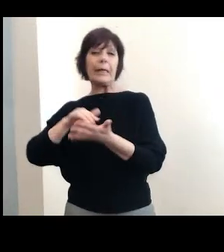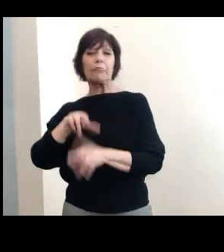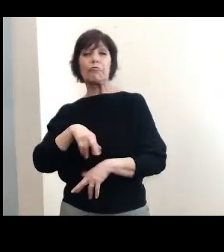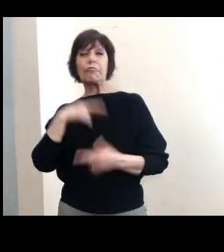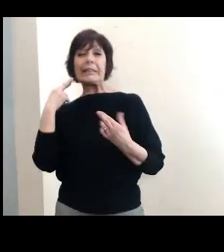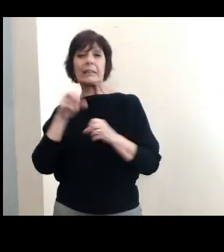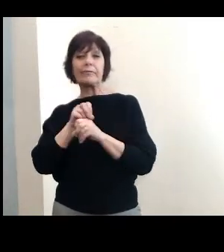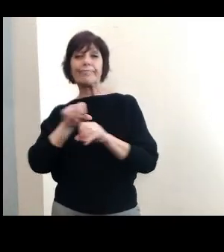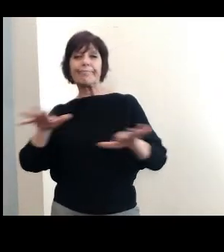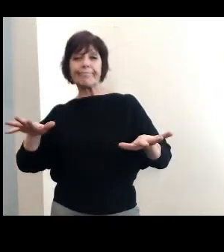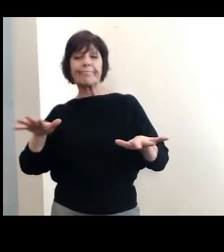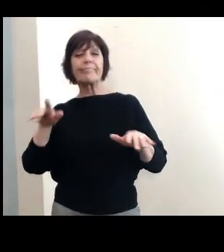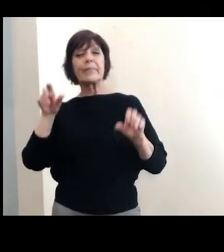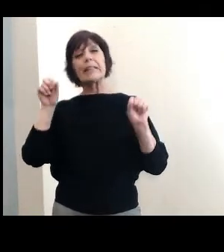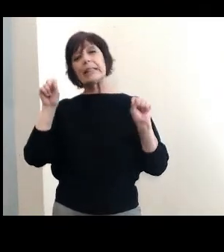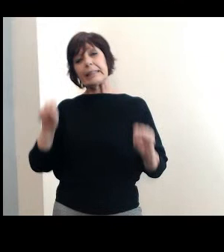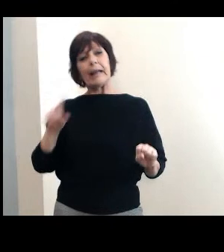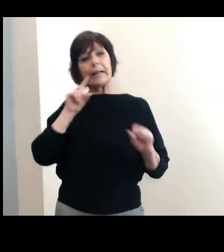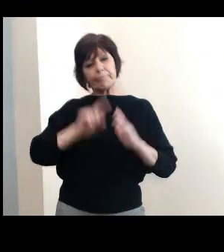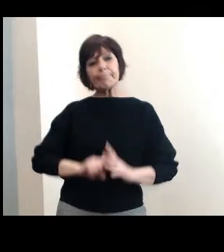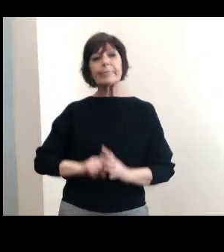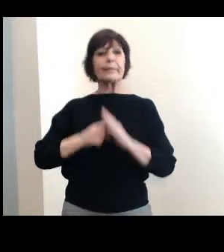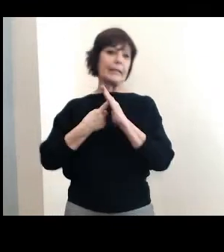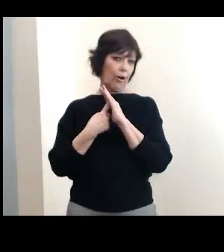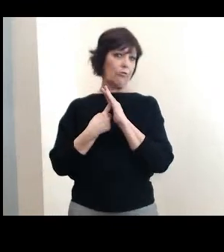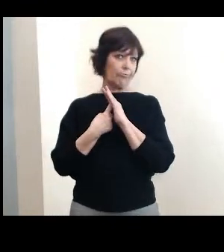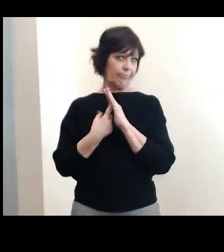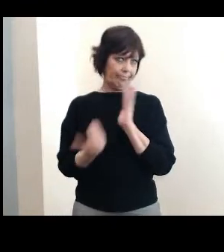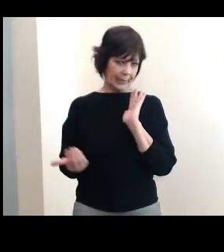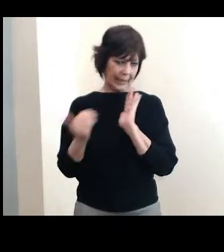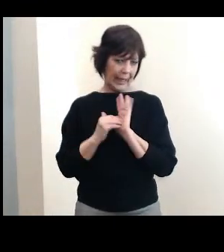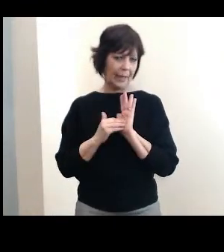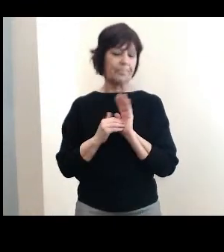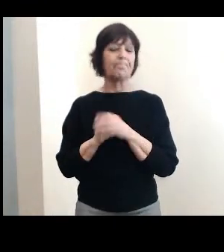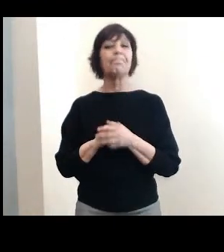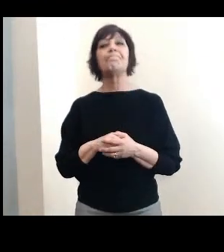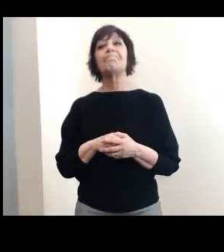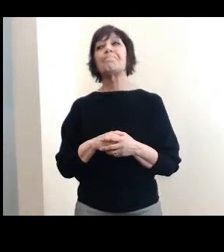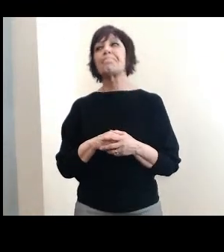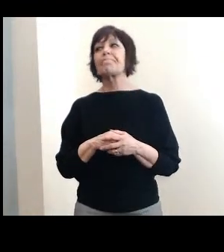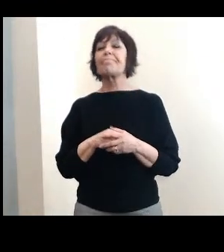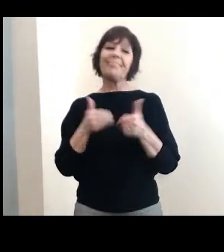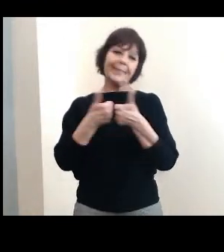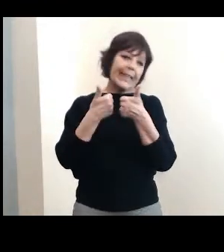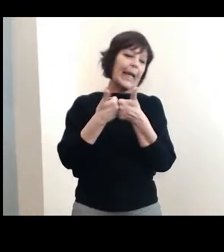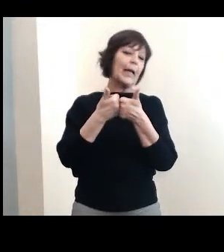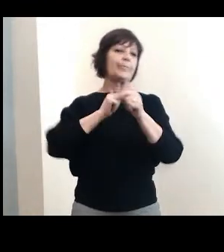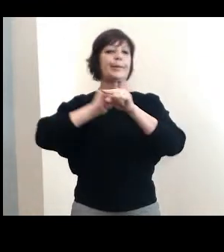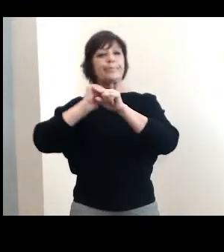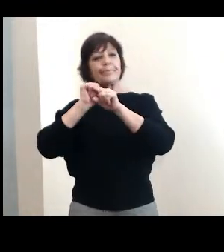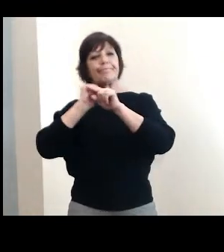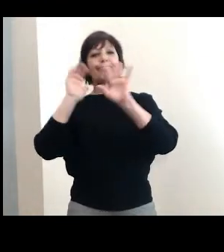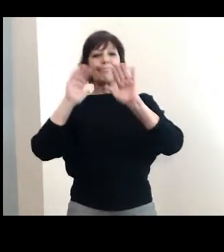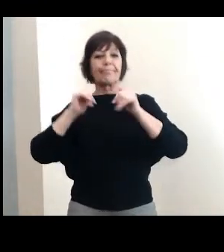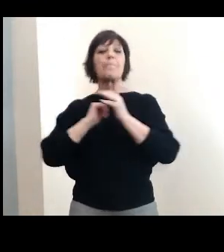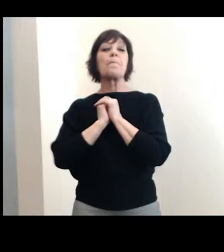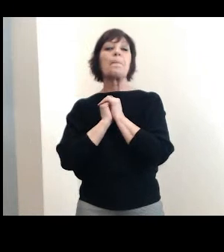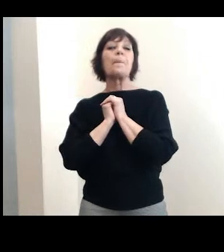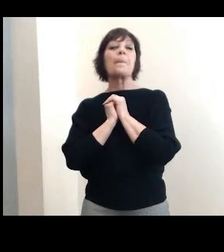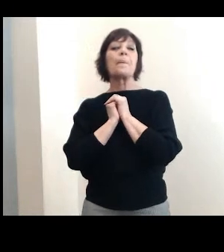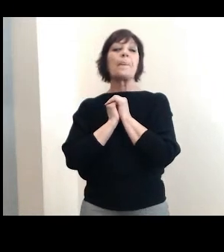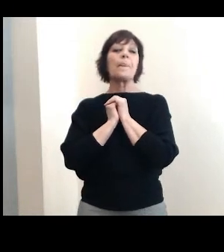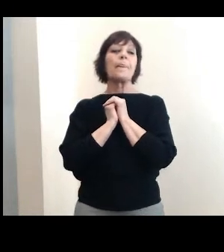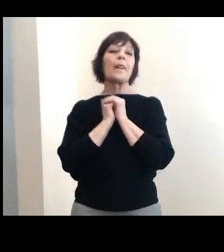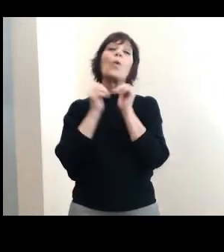of COVID-19 can be able to start participating again, playing in games and tournaments